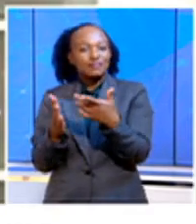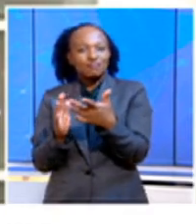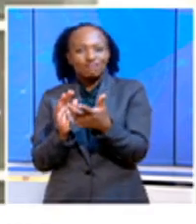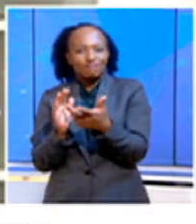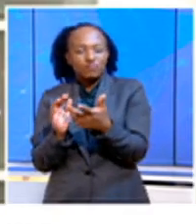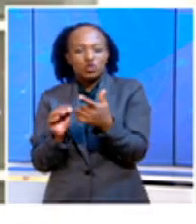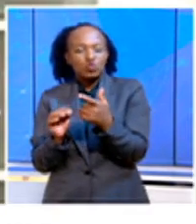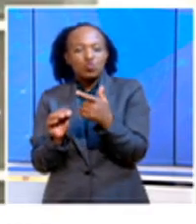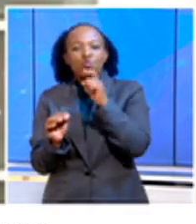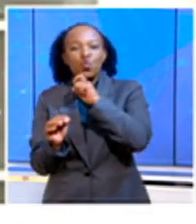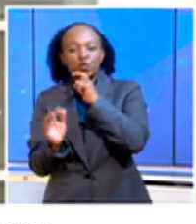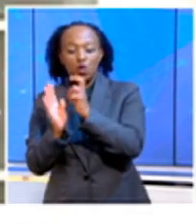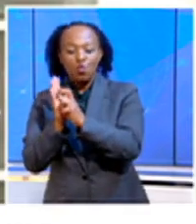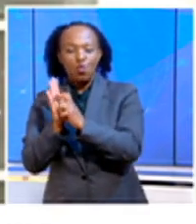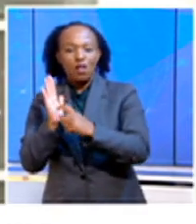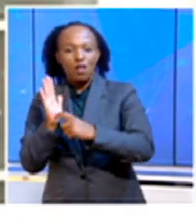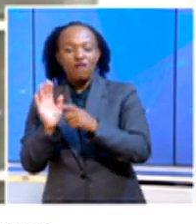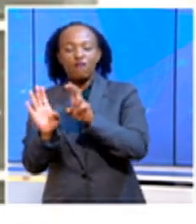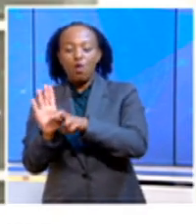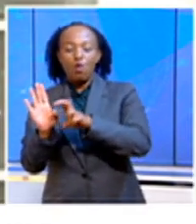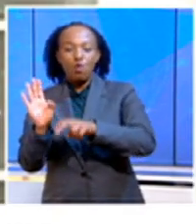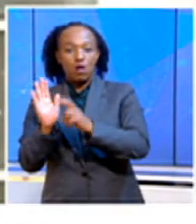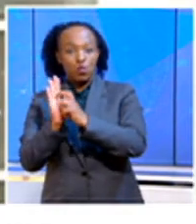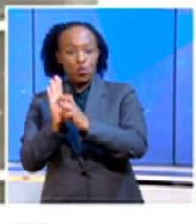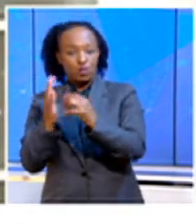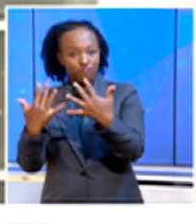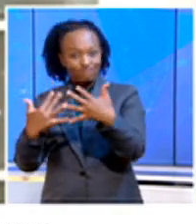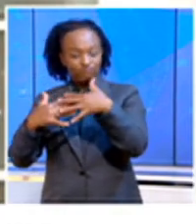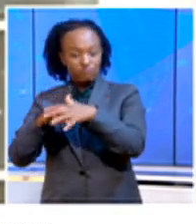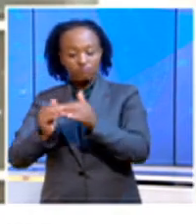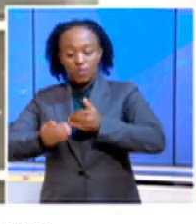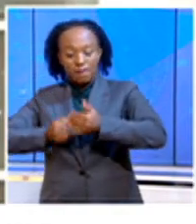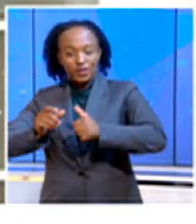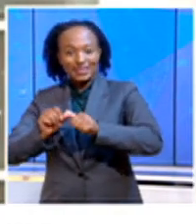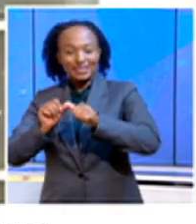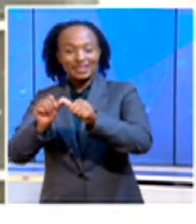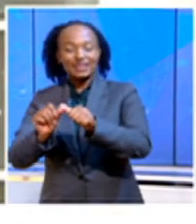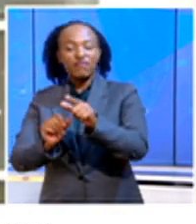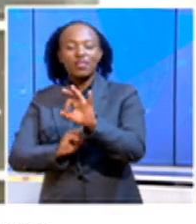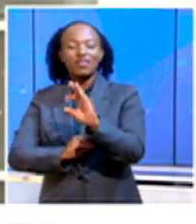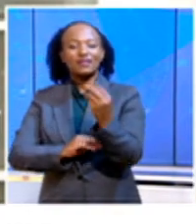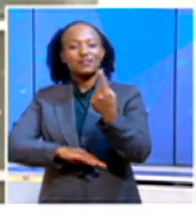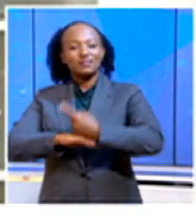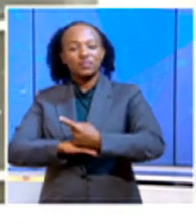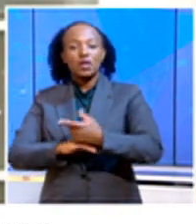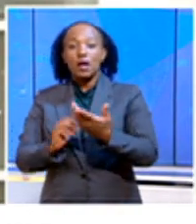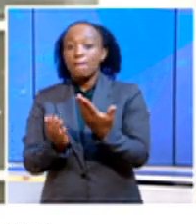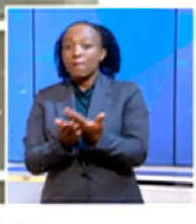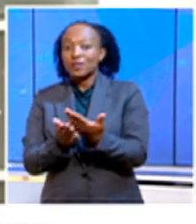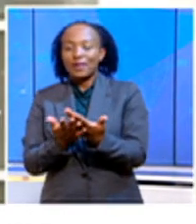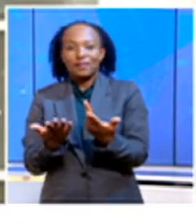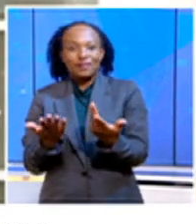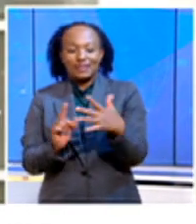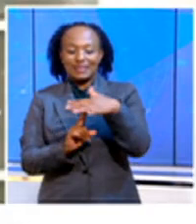that you apply the rule and the step-aside rule and the implementation process within the 30 days, is that you may end up in a